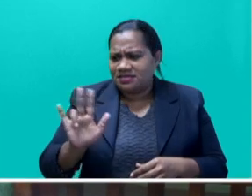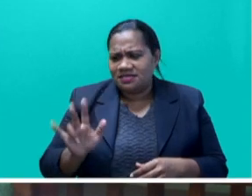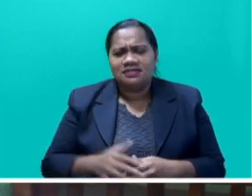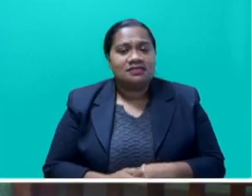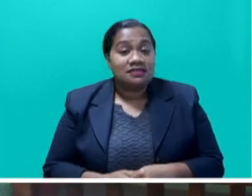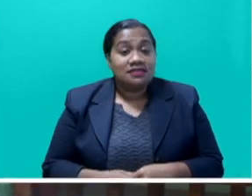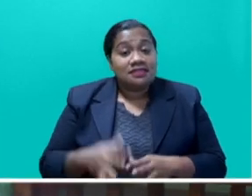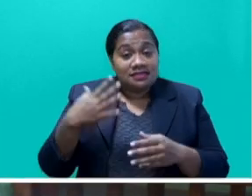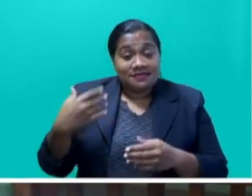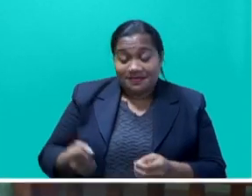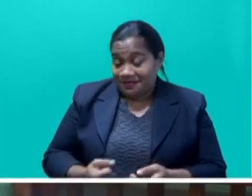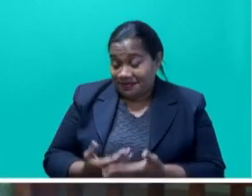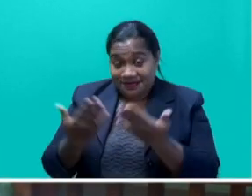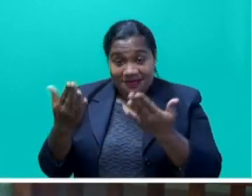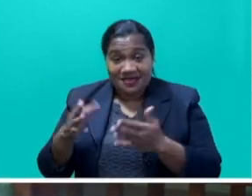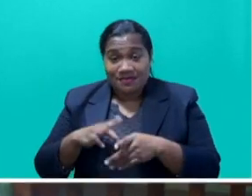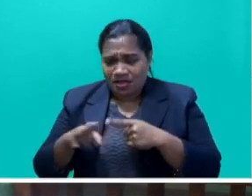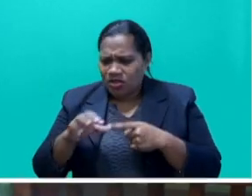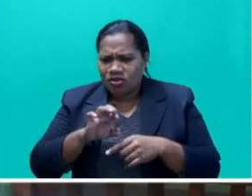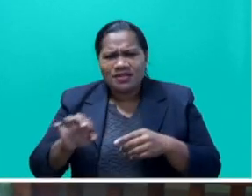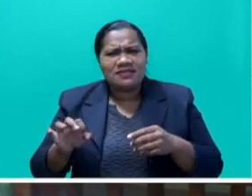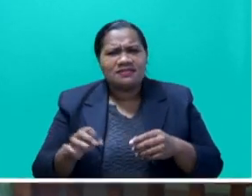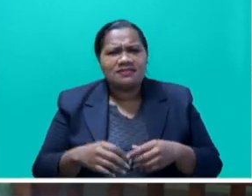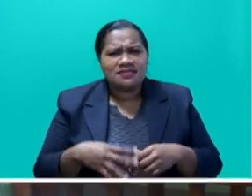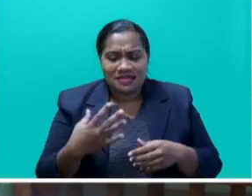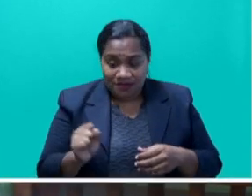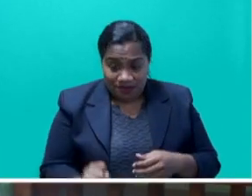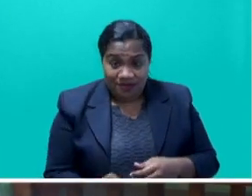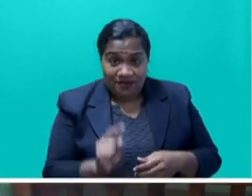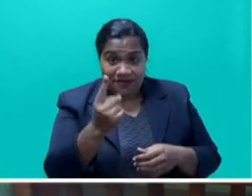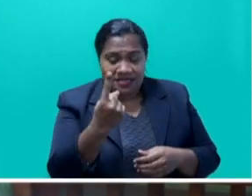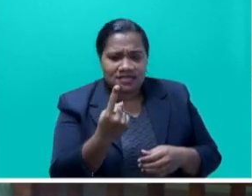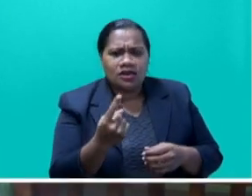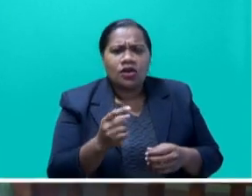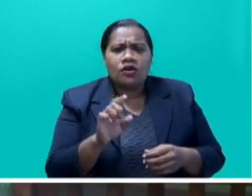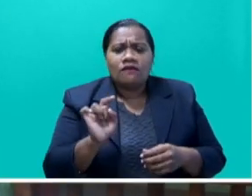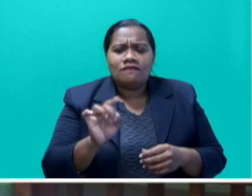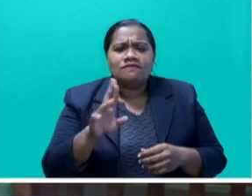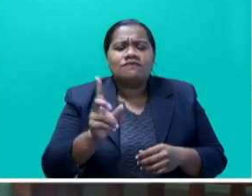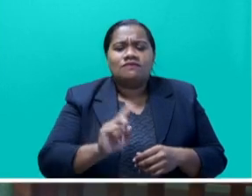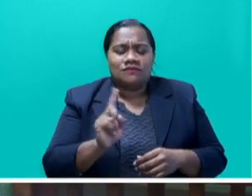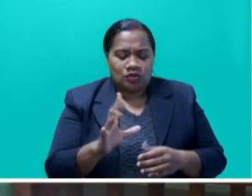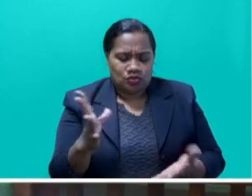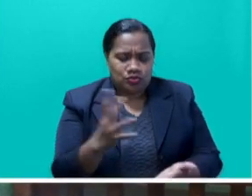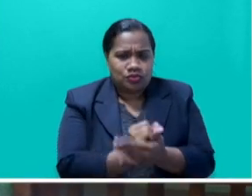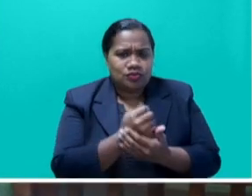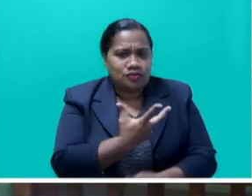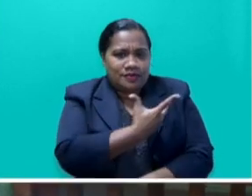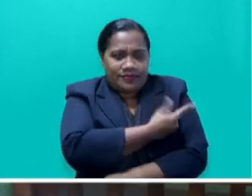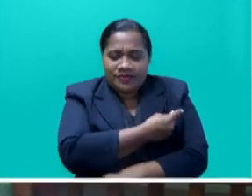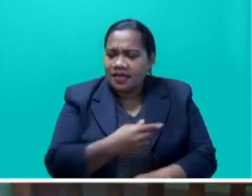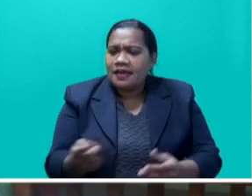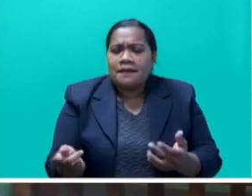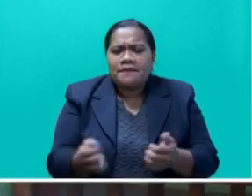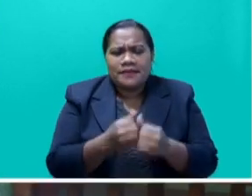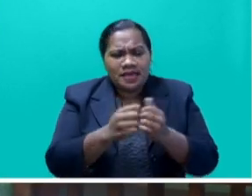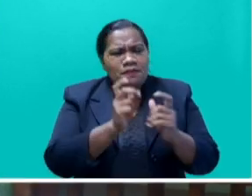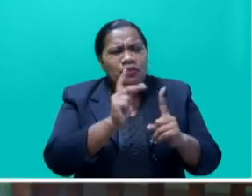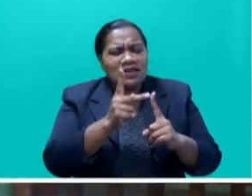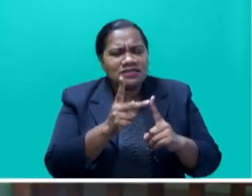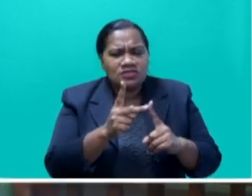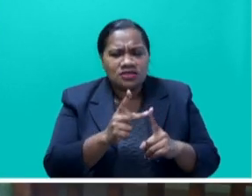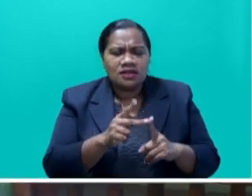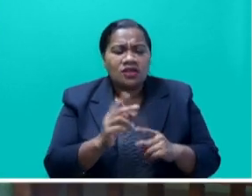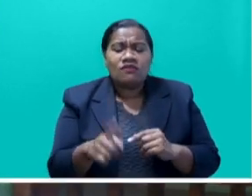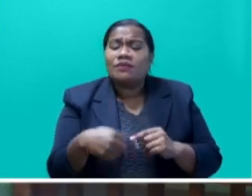nor do we have the privilege of being first in the line to get vaccines. Many politicians on the other sides of this august House are saying that this